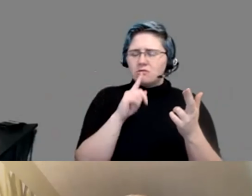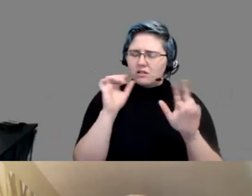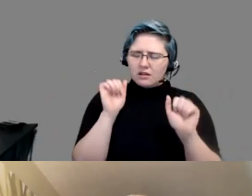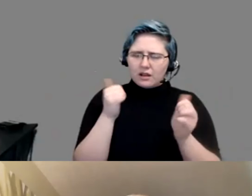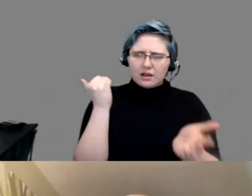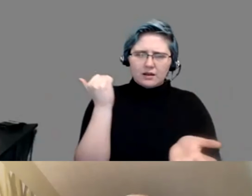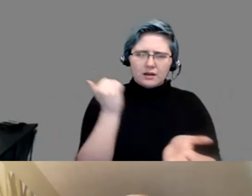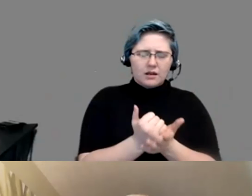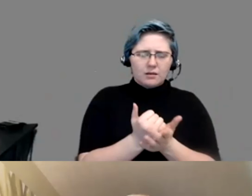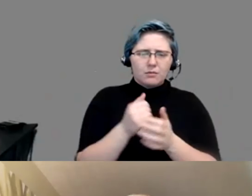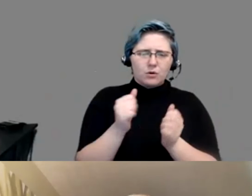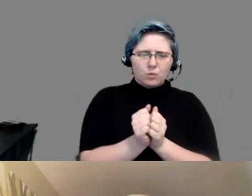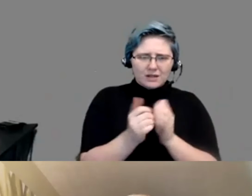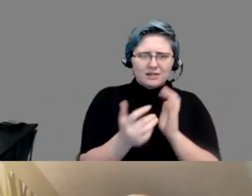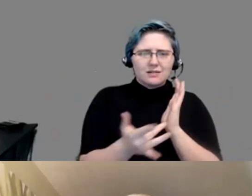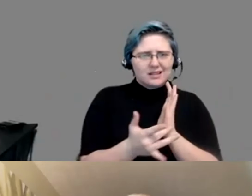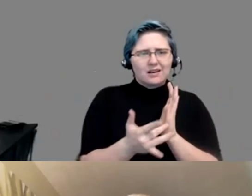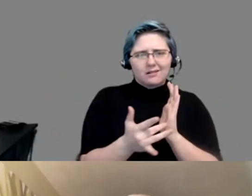the technologies.